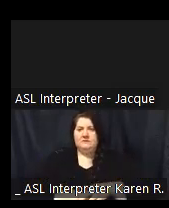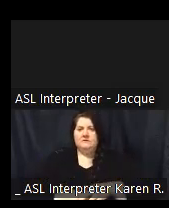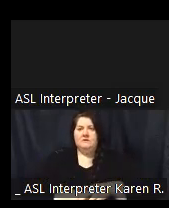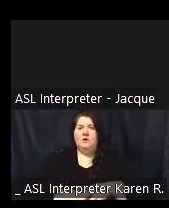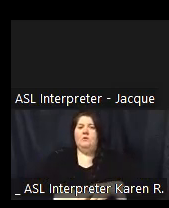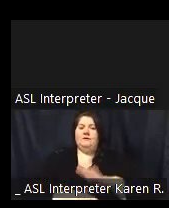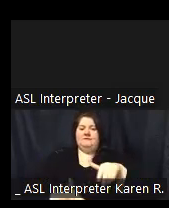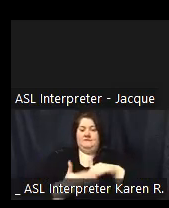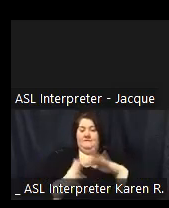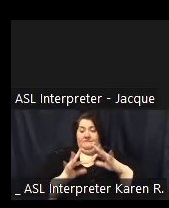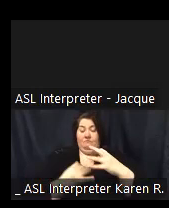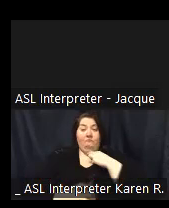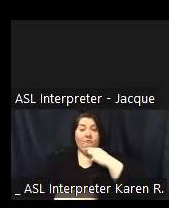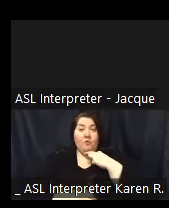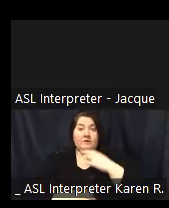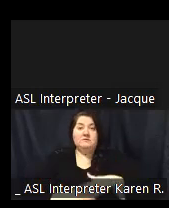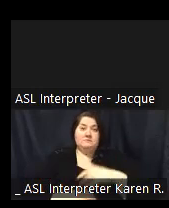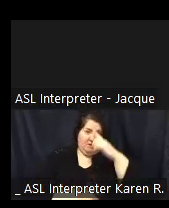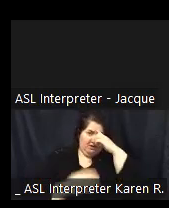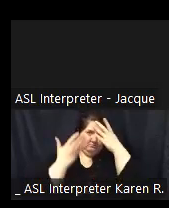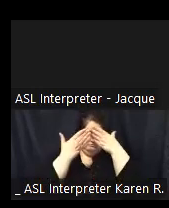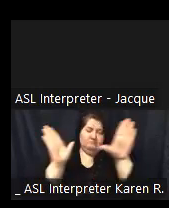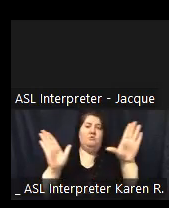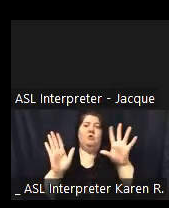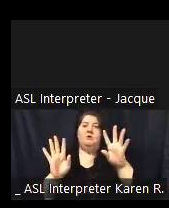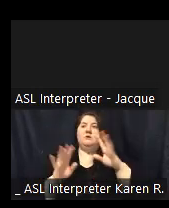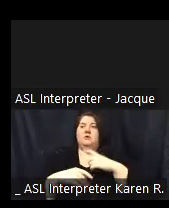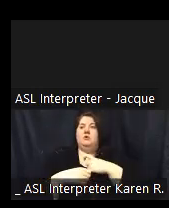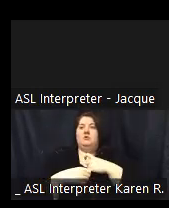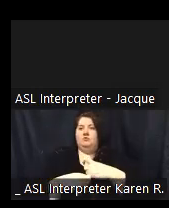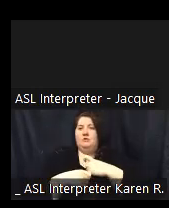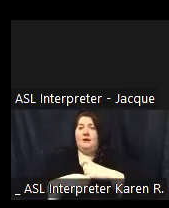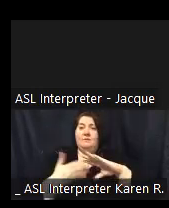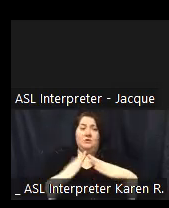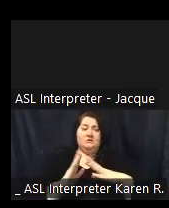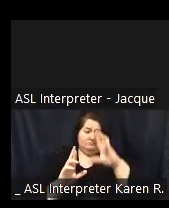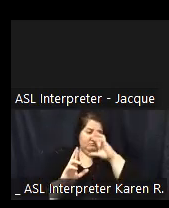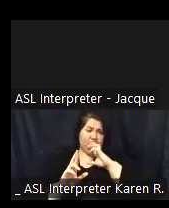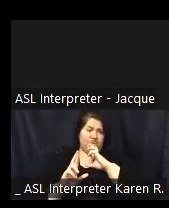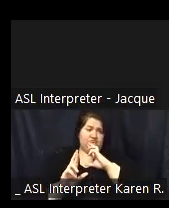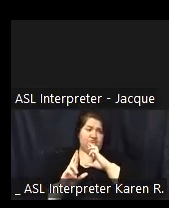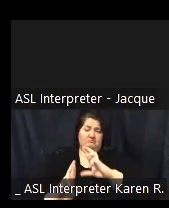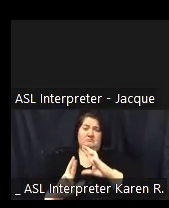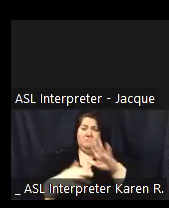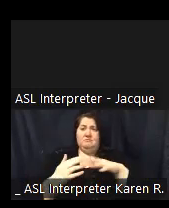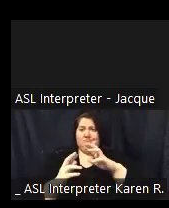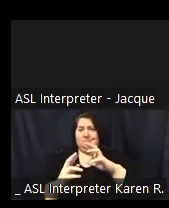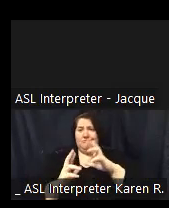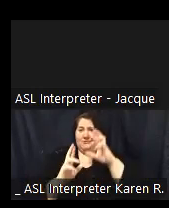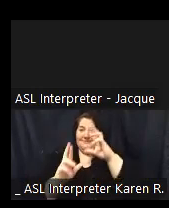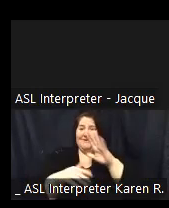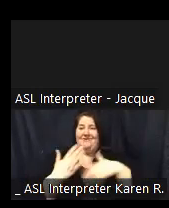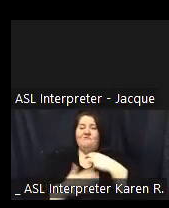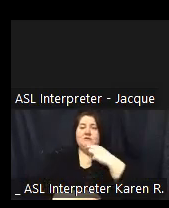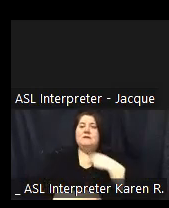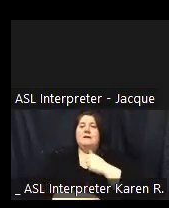voices, keep an open mind, create community, respect all voices, and have patience, acknowledging that change